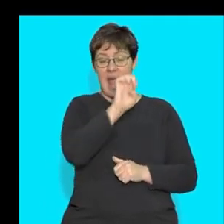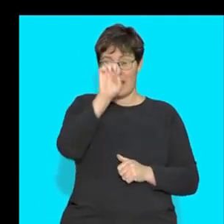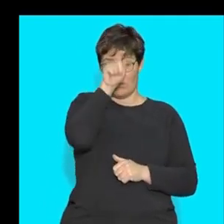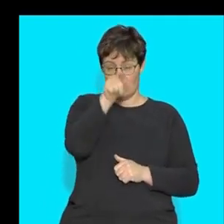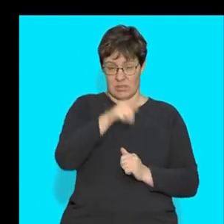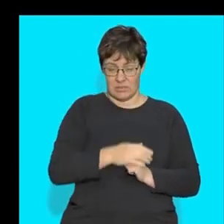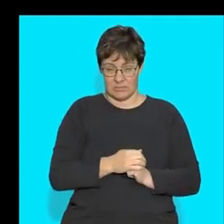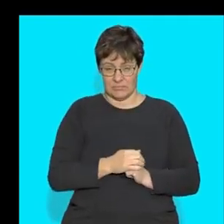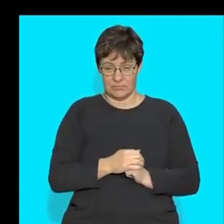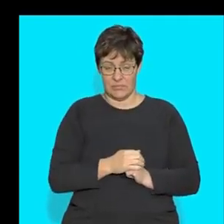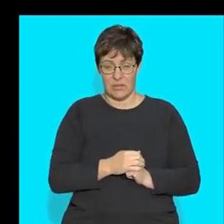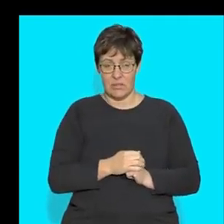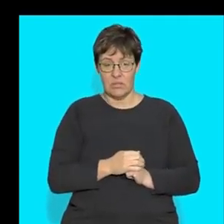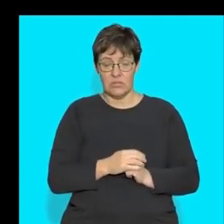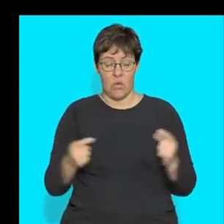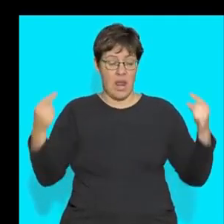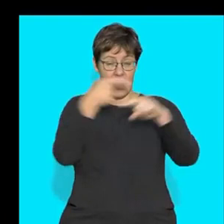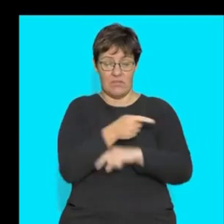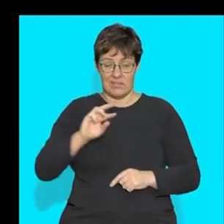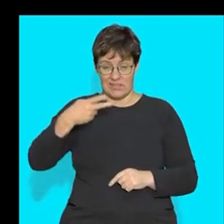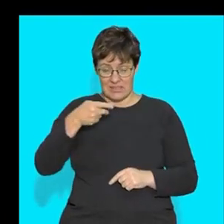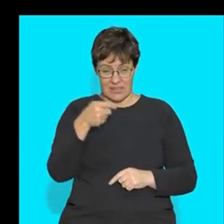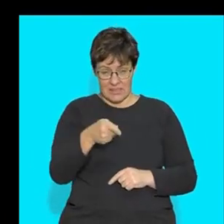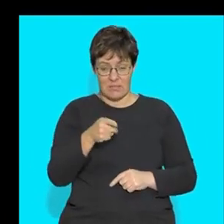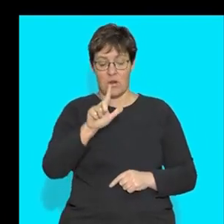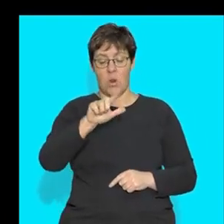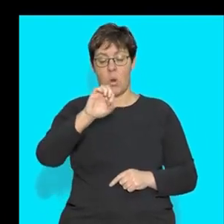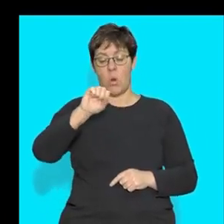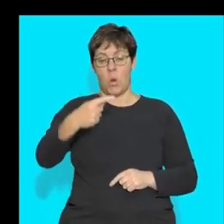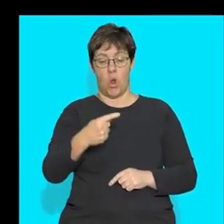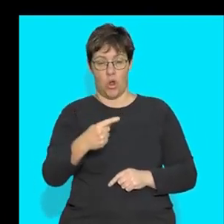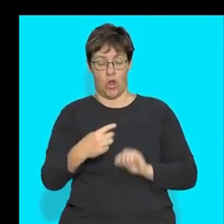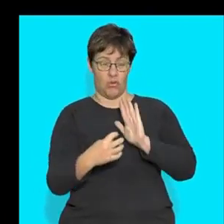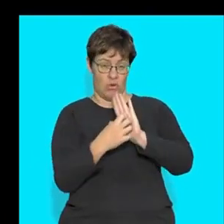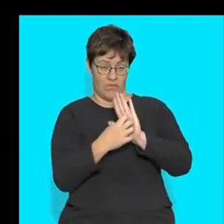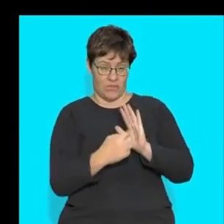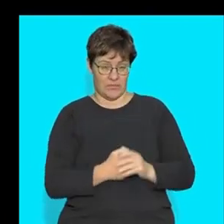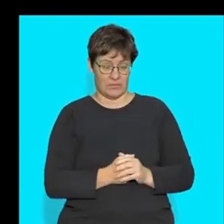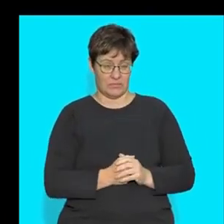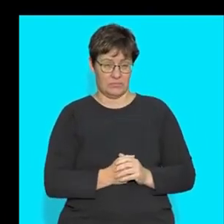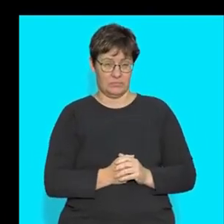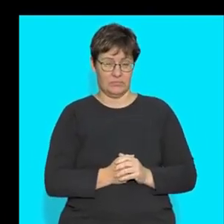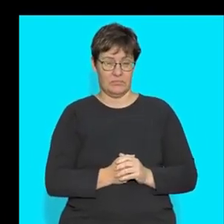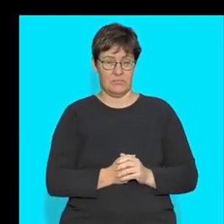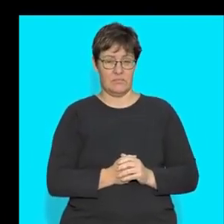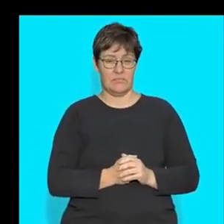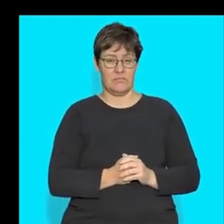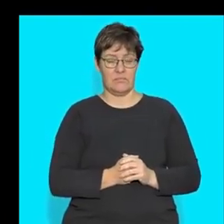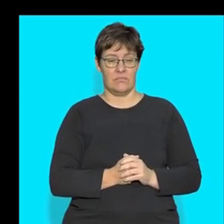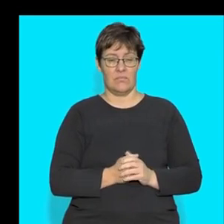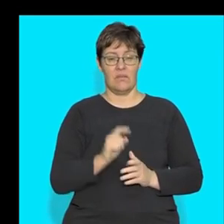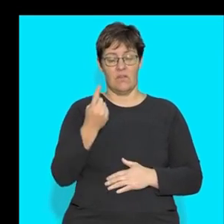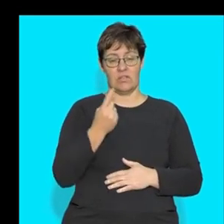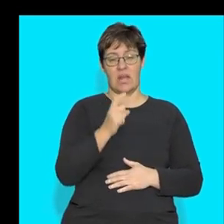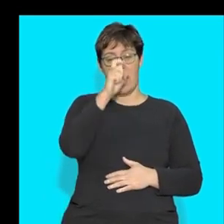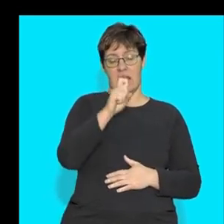exponential graph, right? It means the inverse of this will be a log graph. So, you firstly